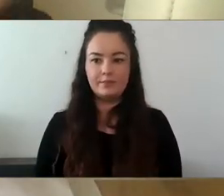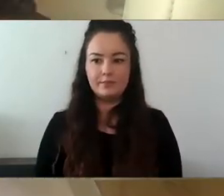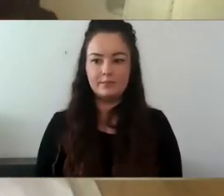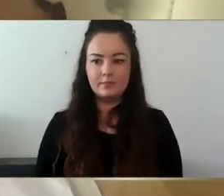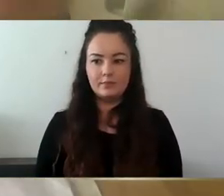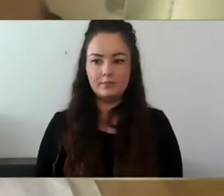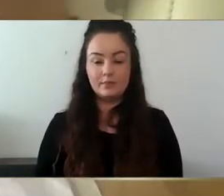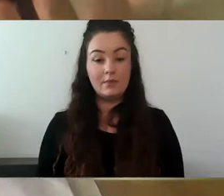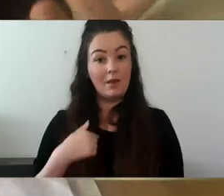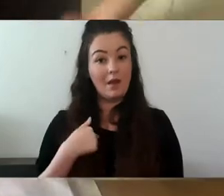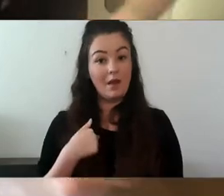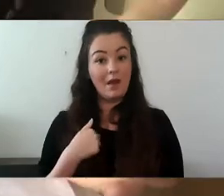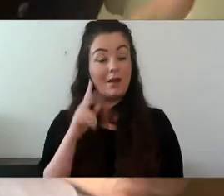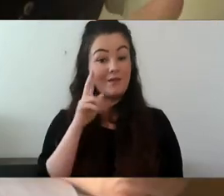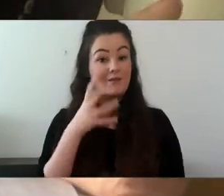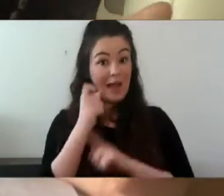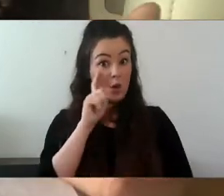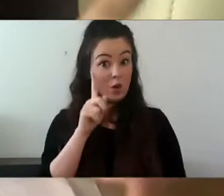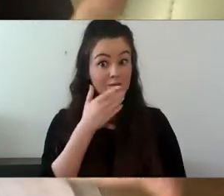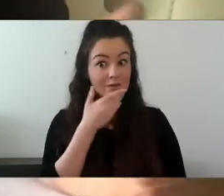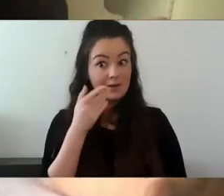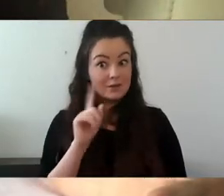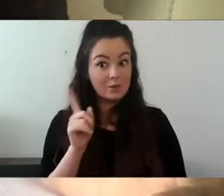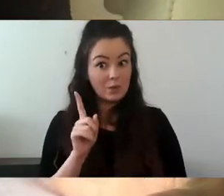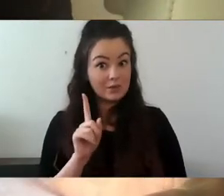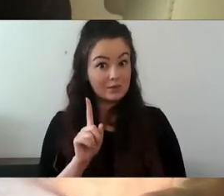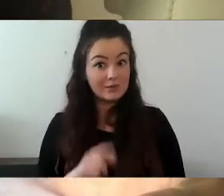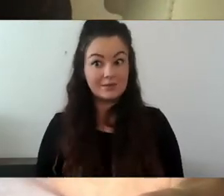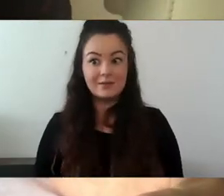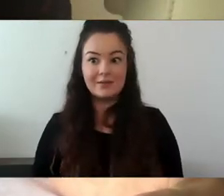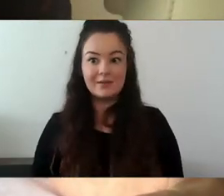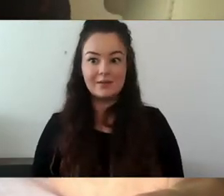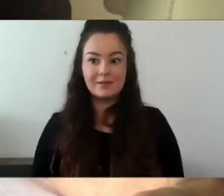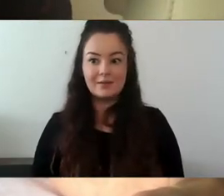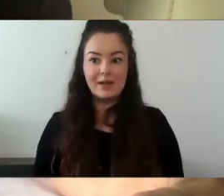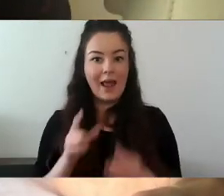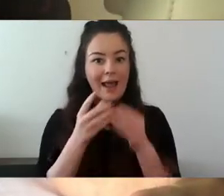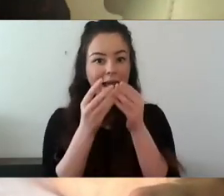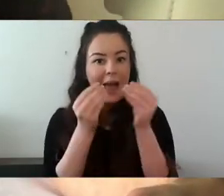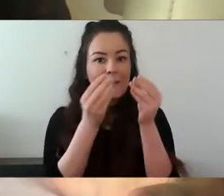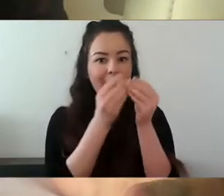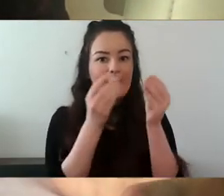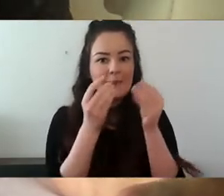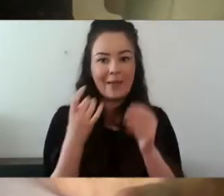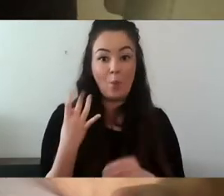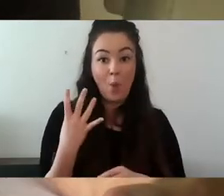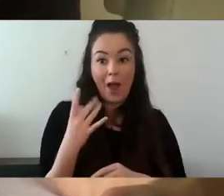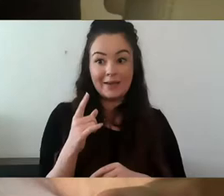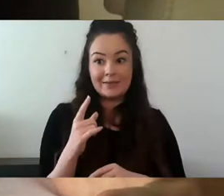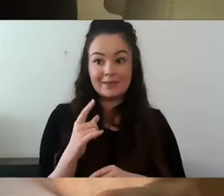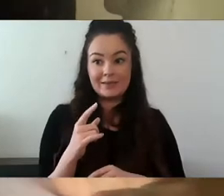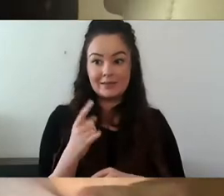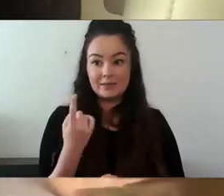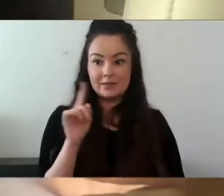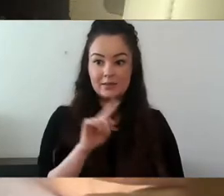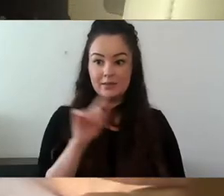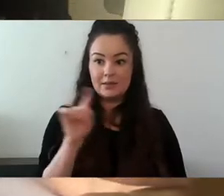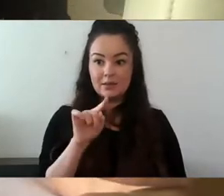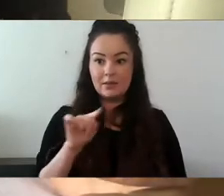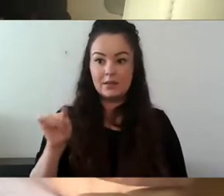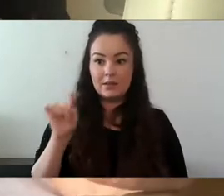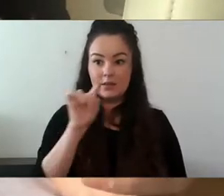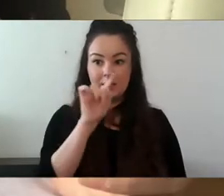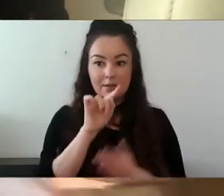Or what I found looks nice is if you leave gaps of white as well. So you could put some on your